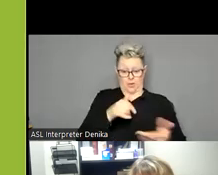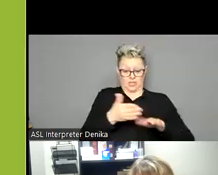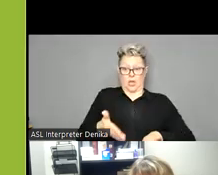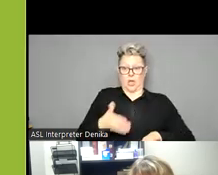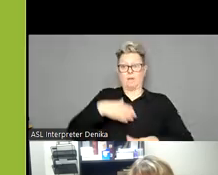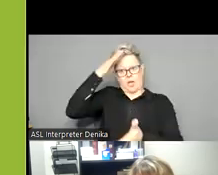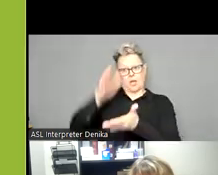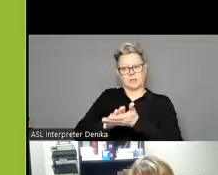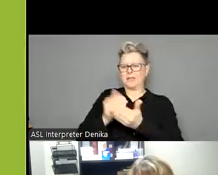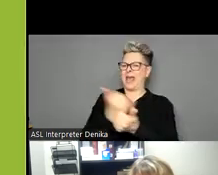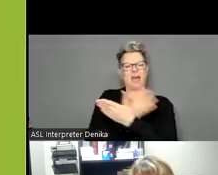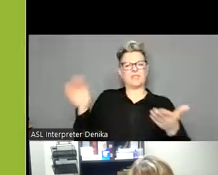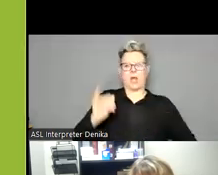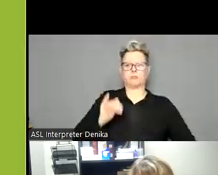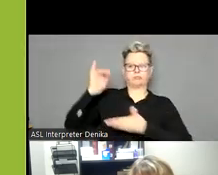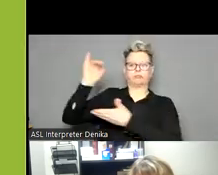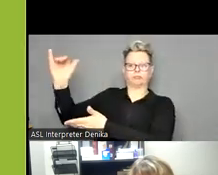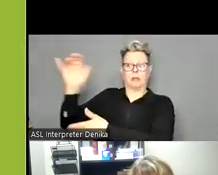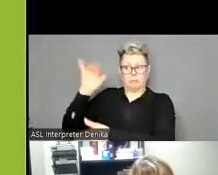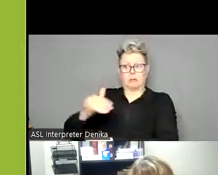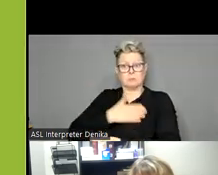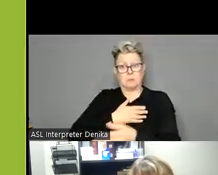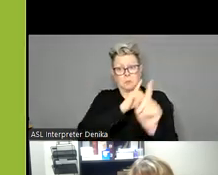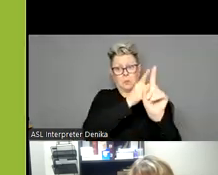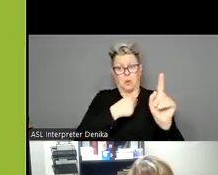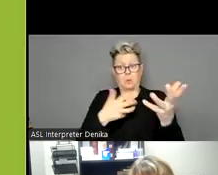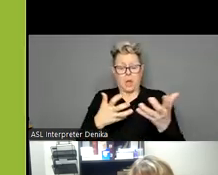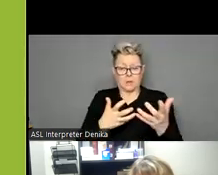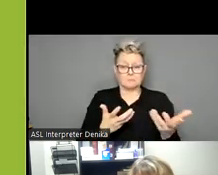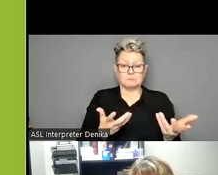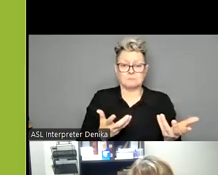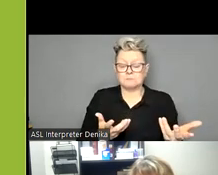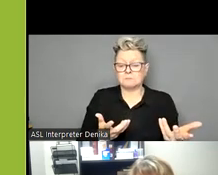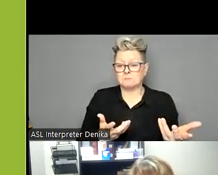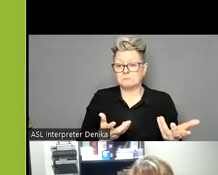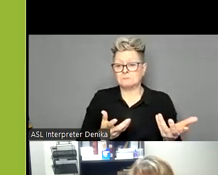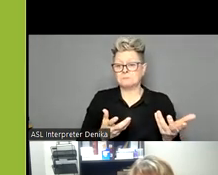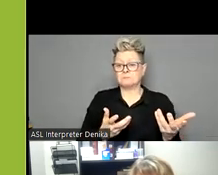everything, which is exactly what I would want. So fine, I might not